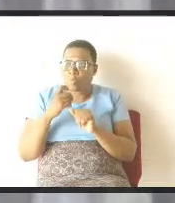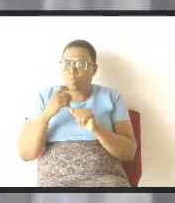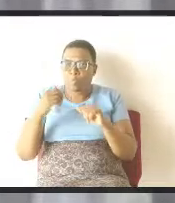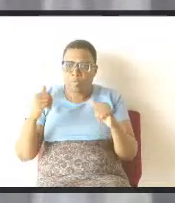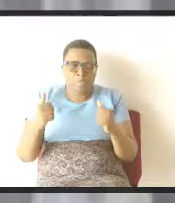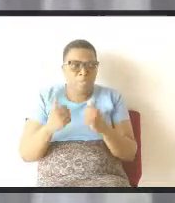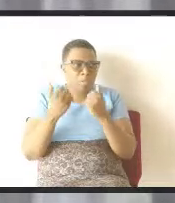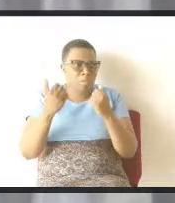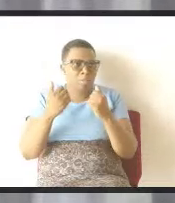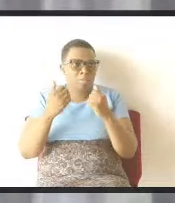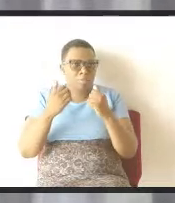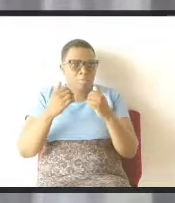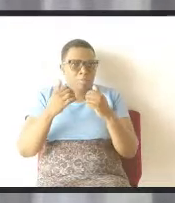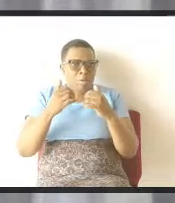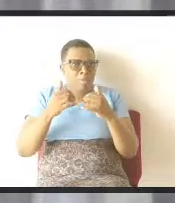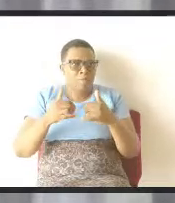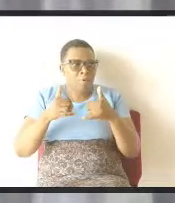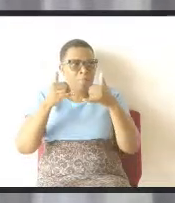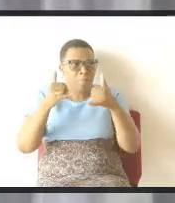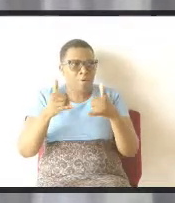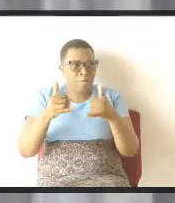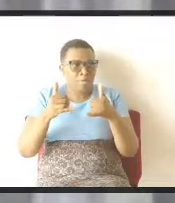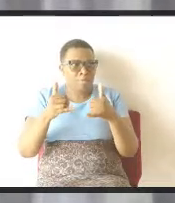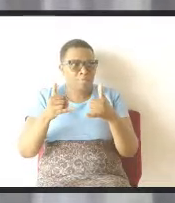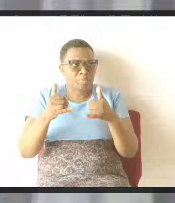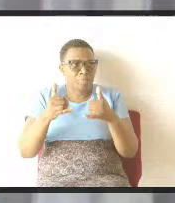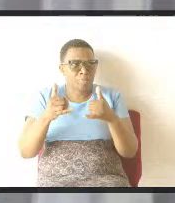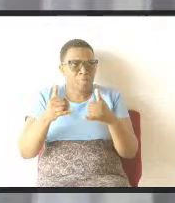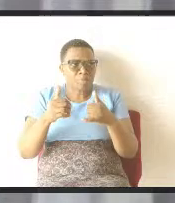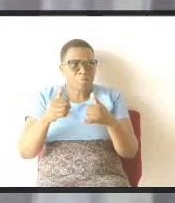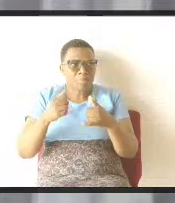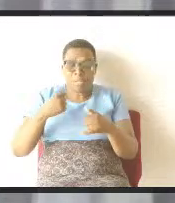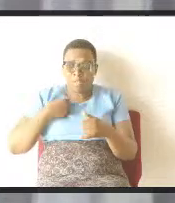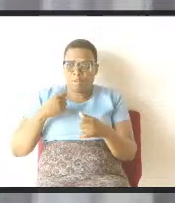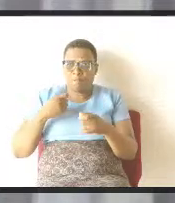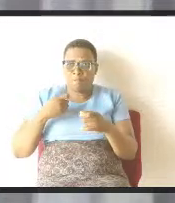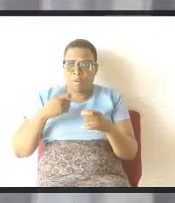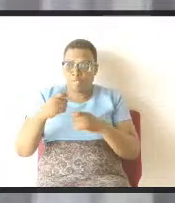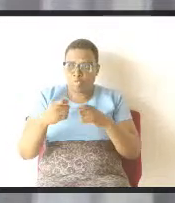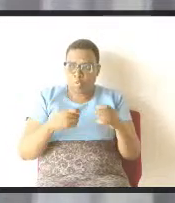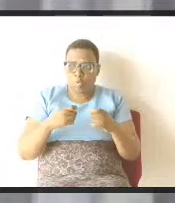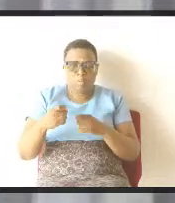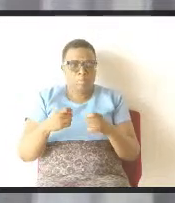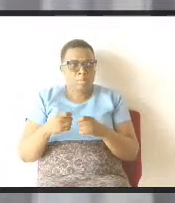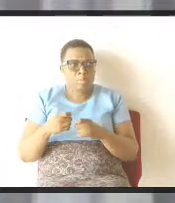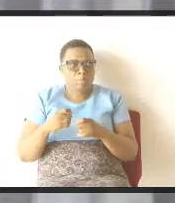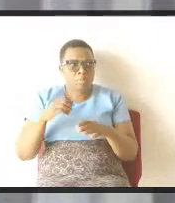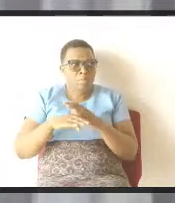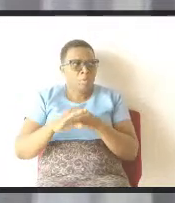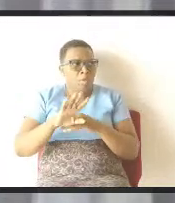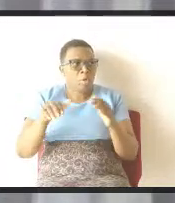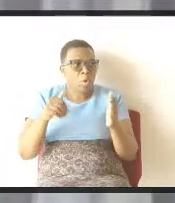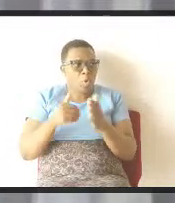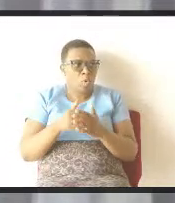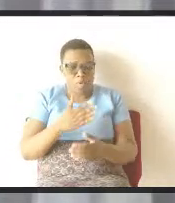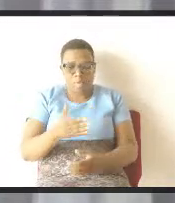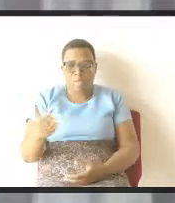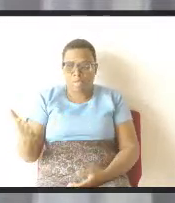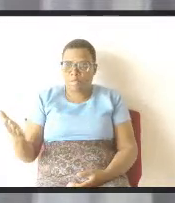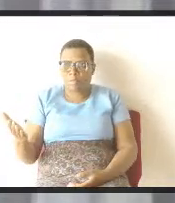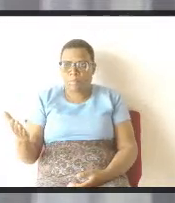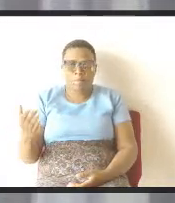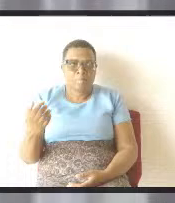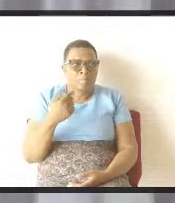is temperate," I would say self-controlled, "in all things." And it